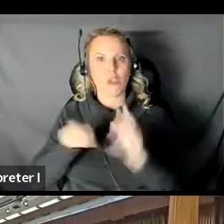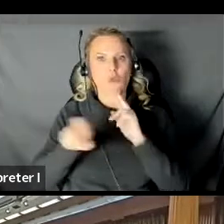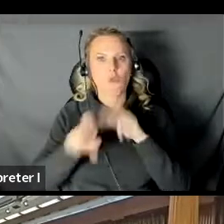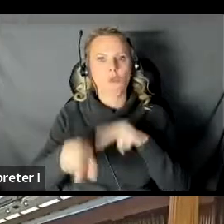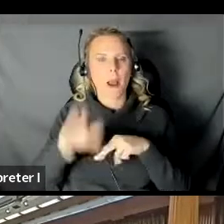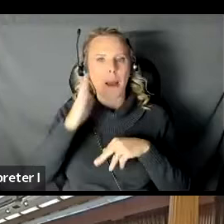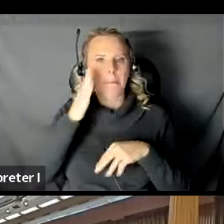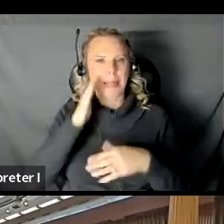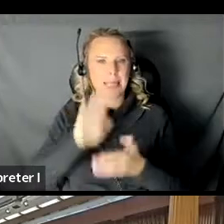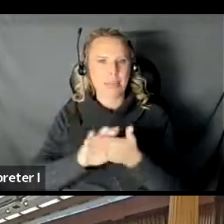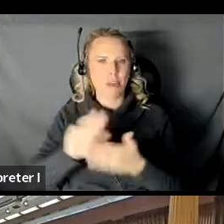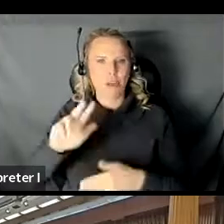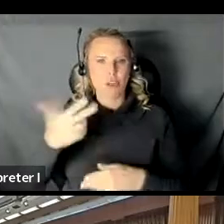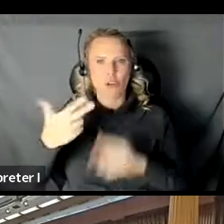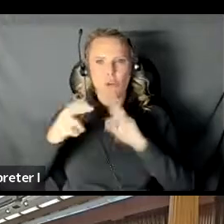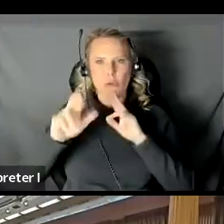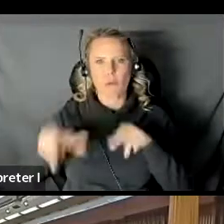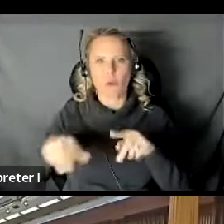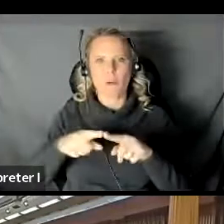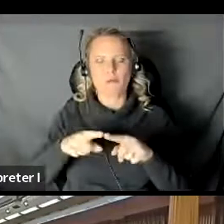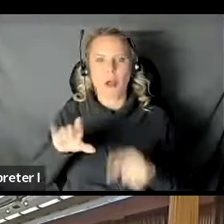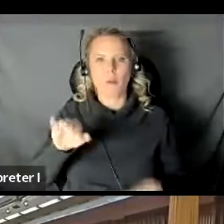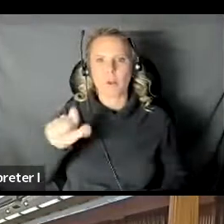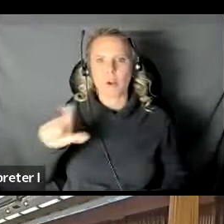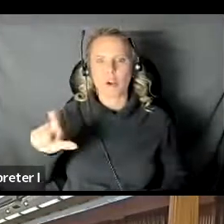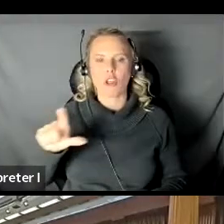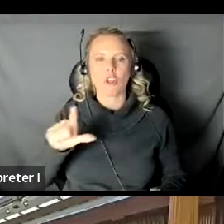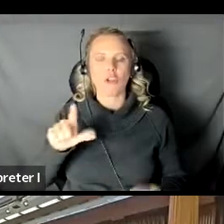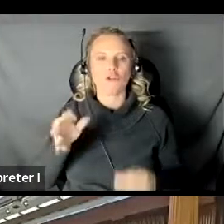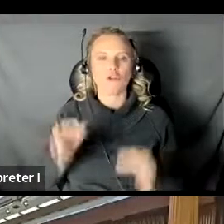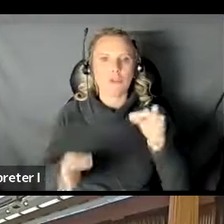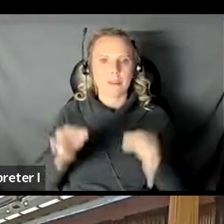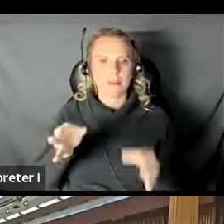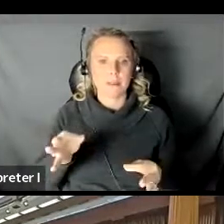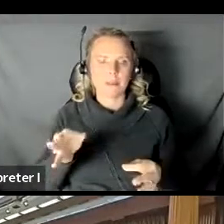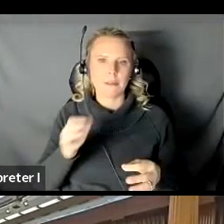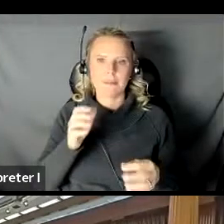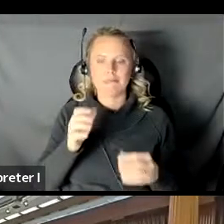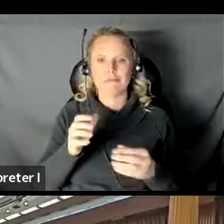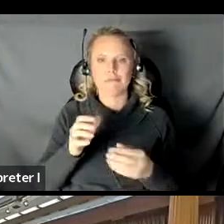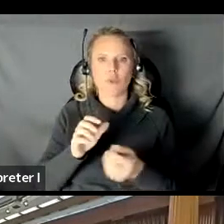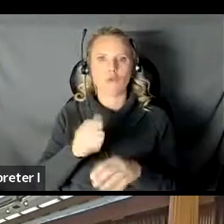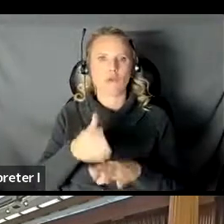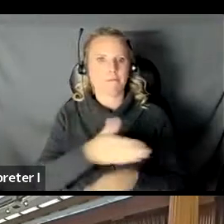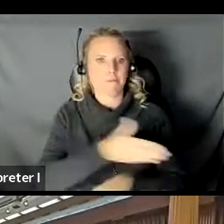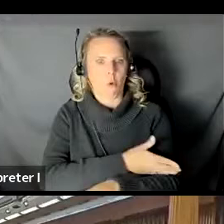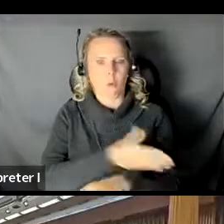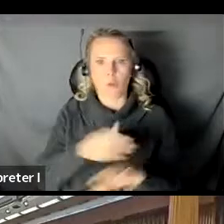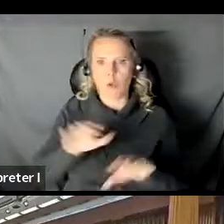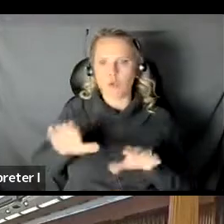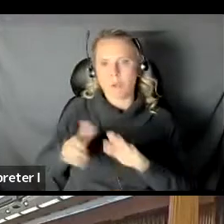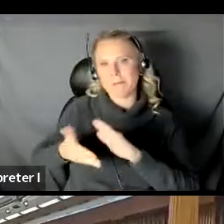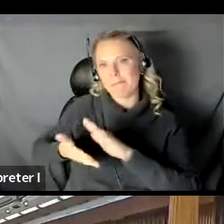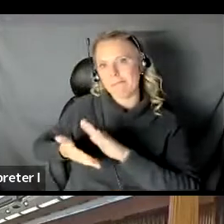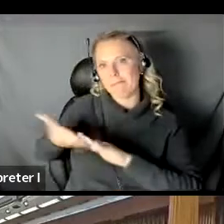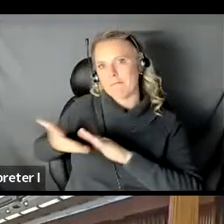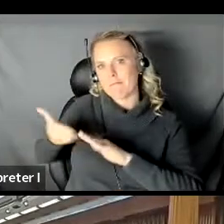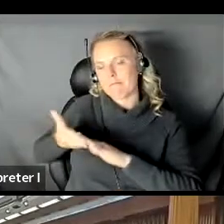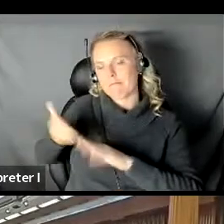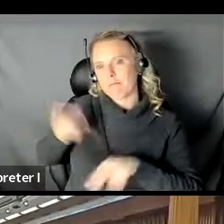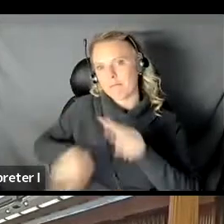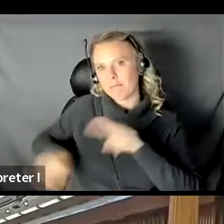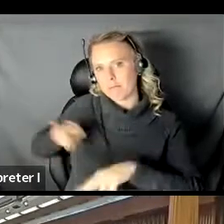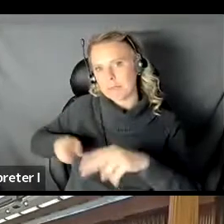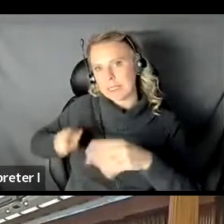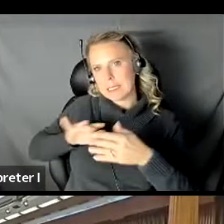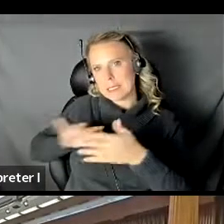think, the third report from the Criminal Justice Coordinating Council, from work that we have been doing in the background to study and